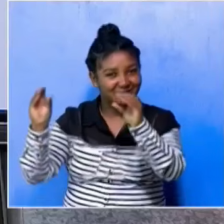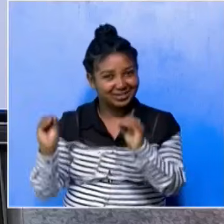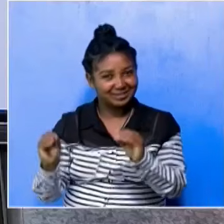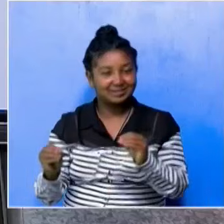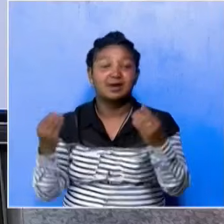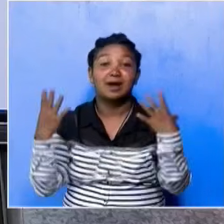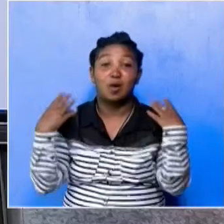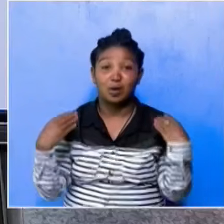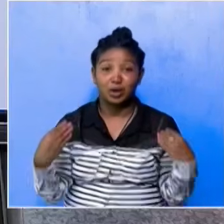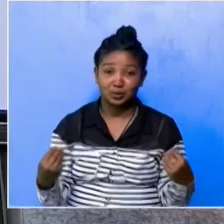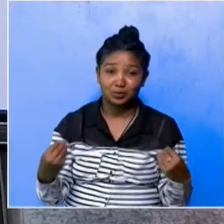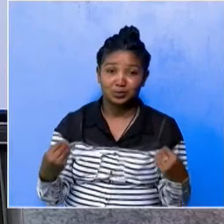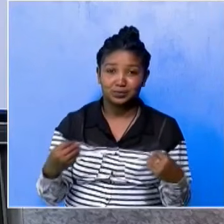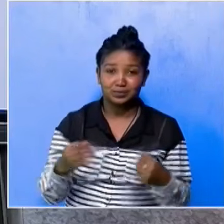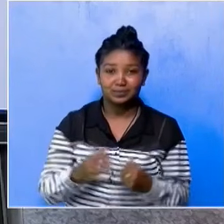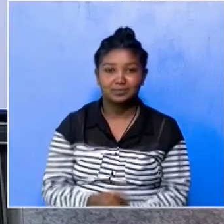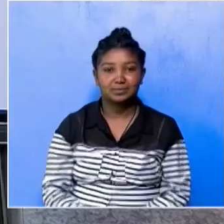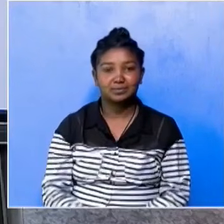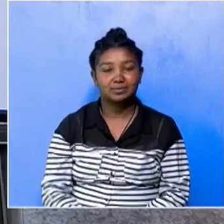How are you?